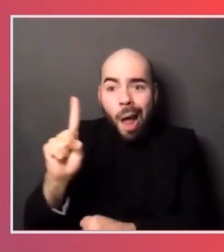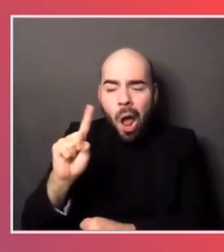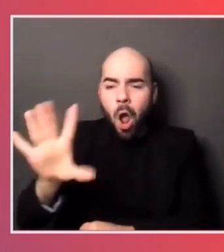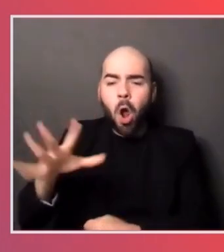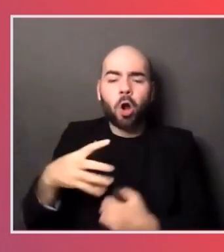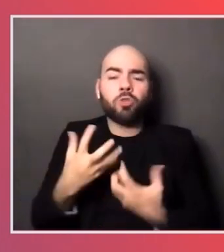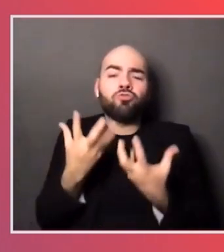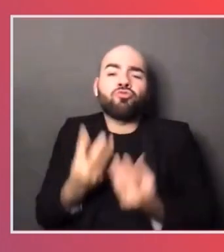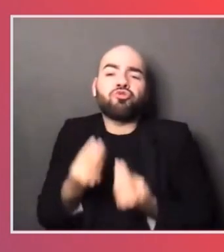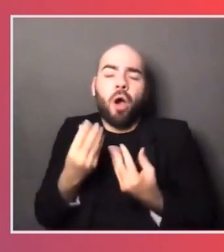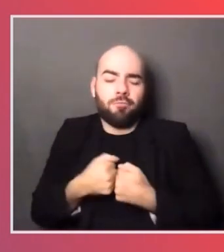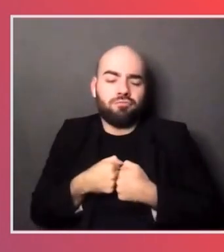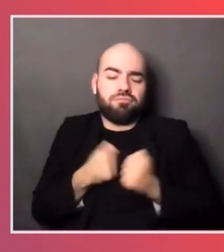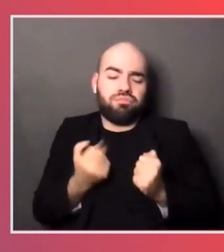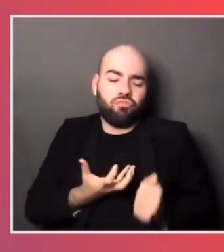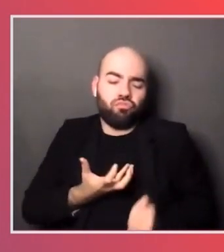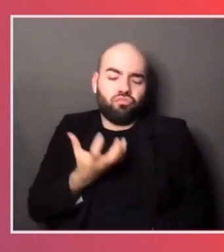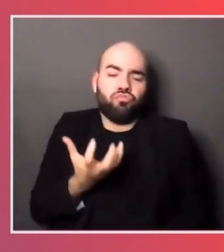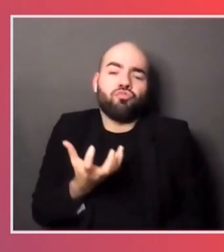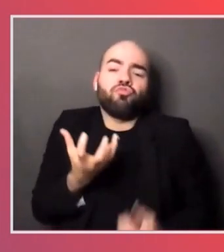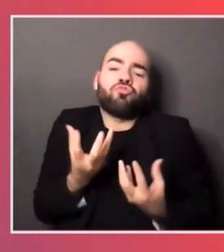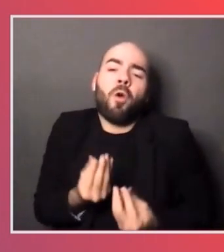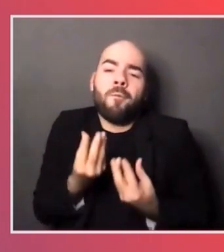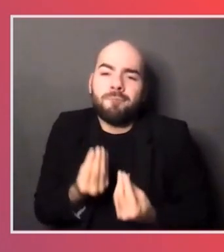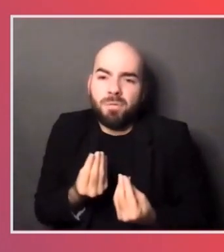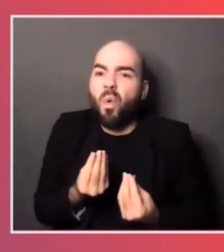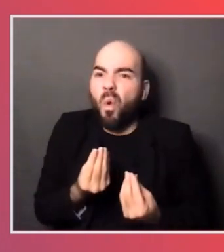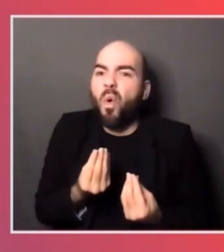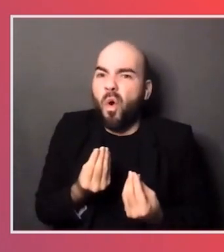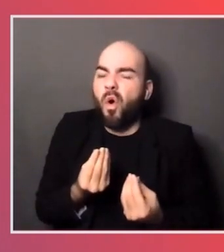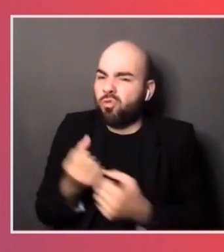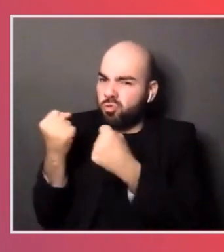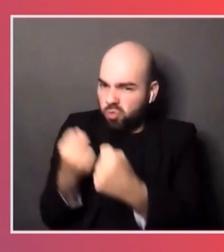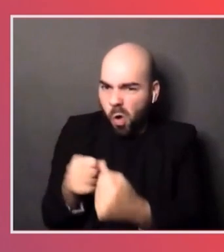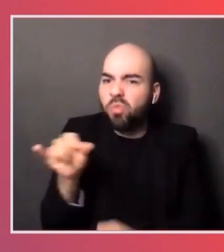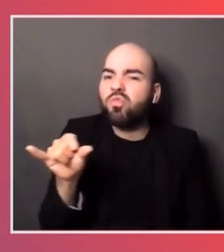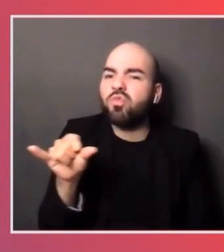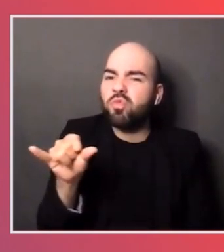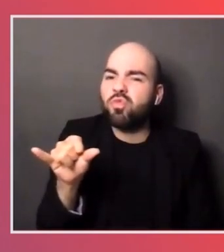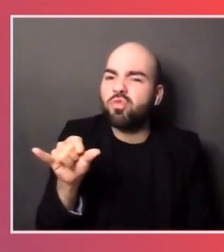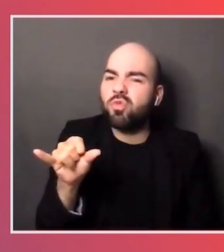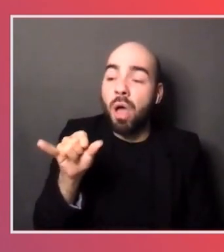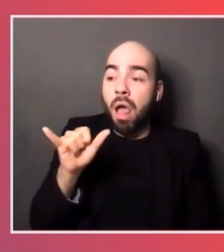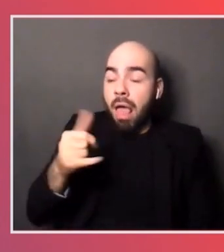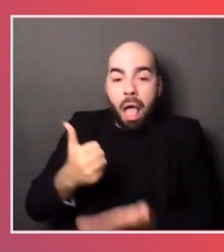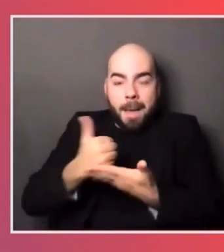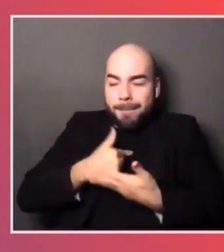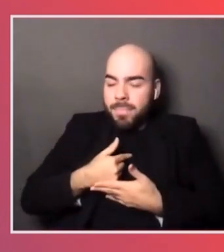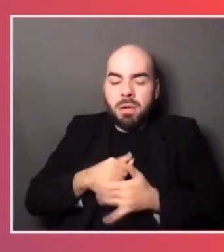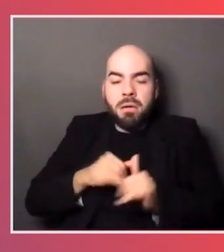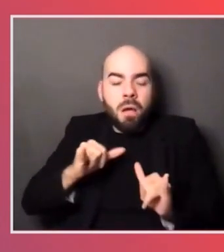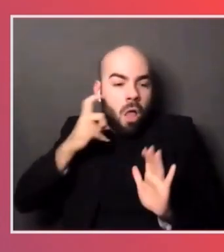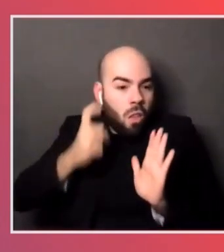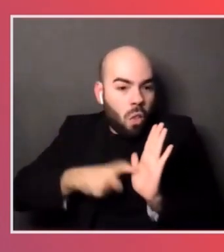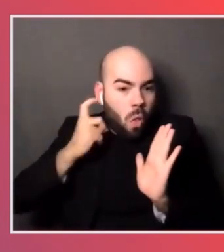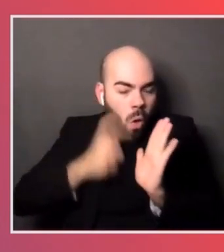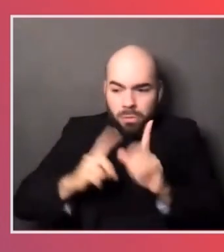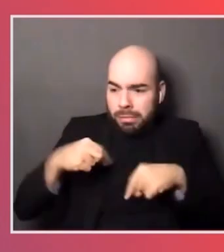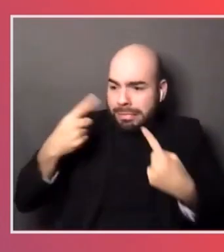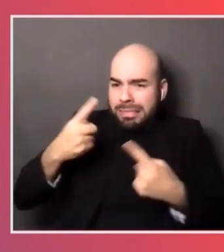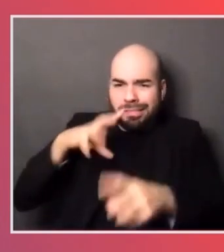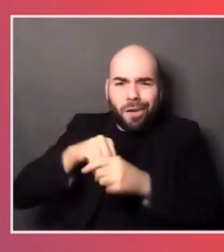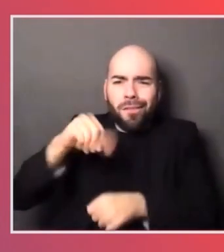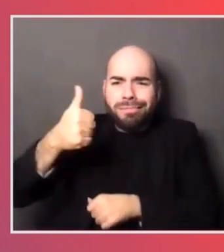That's been a journey that I've discovered, over the past decade of making these movies and with all of these guys,